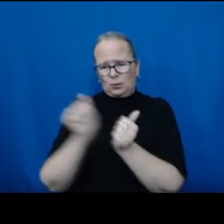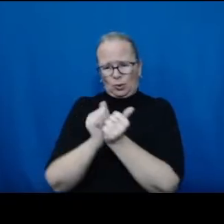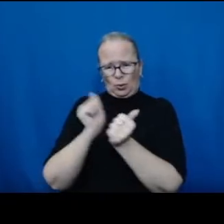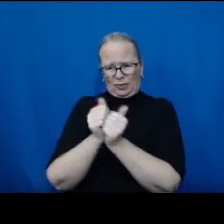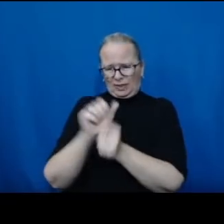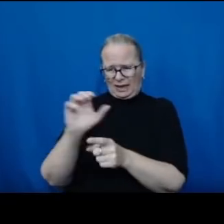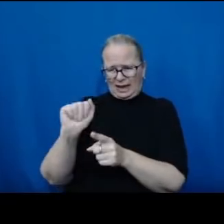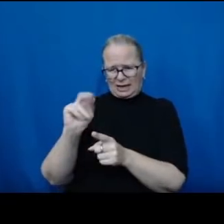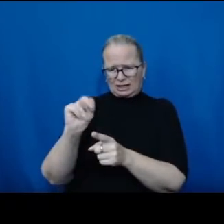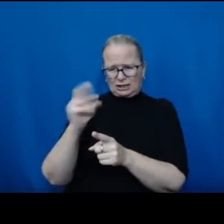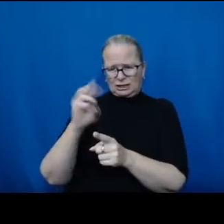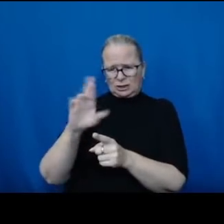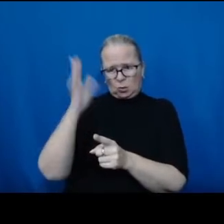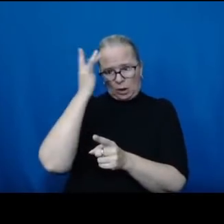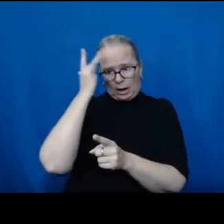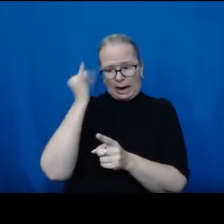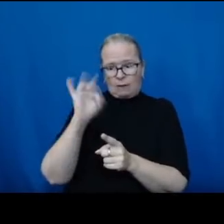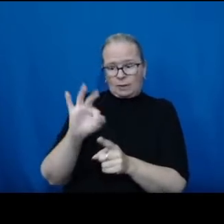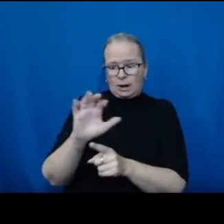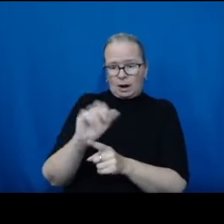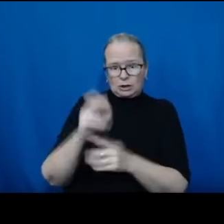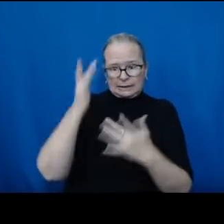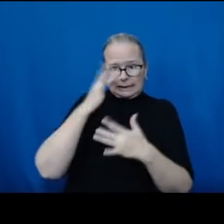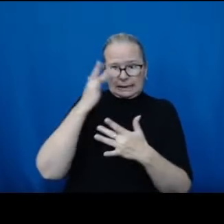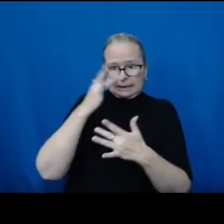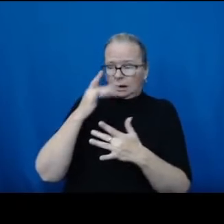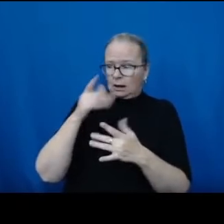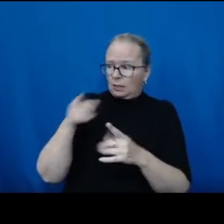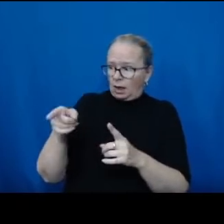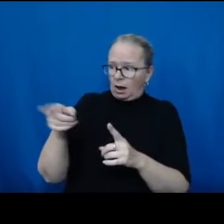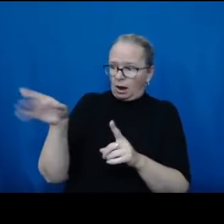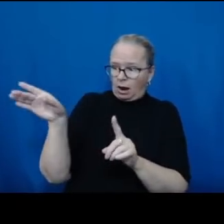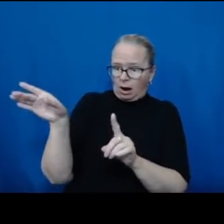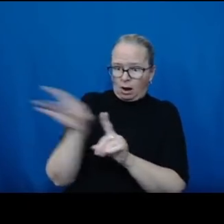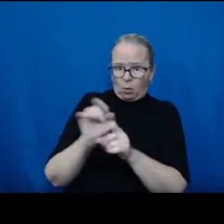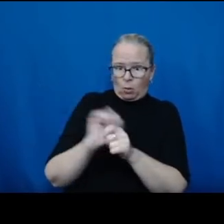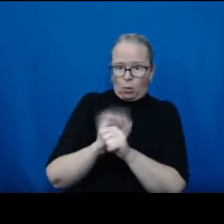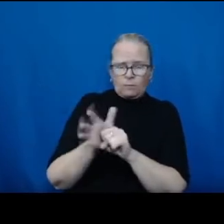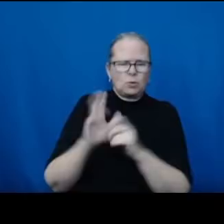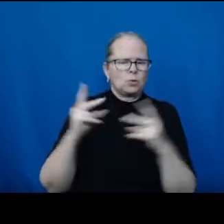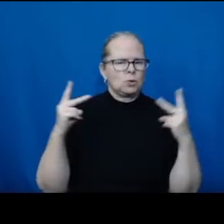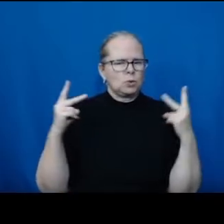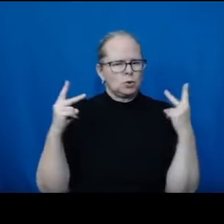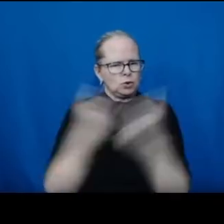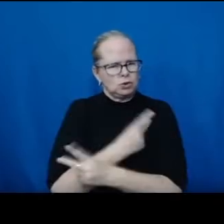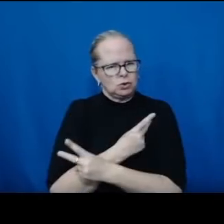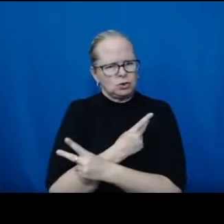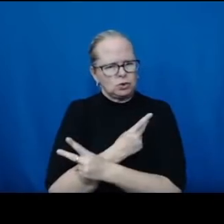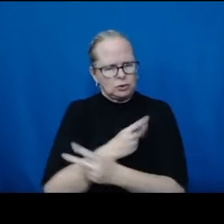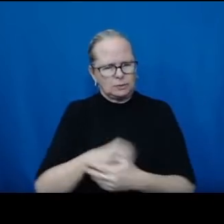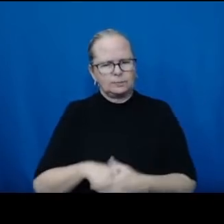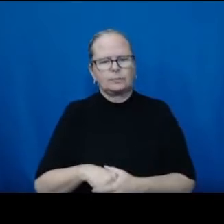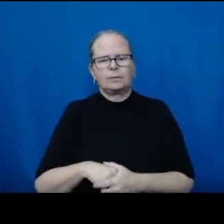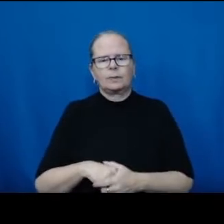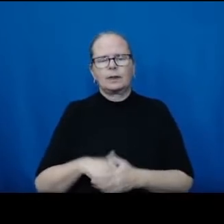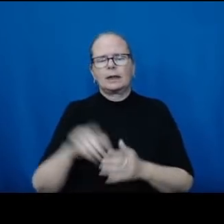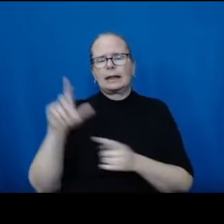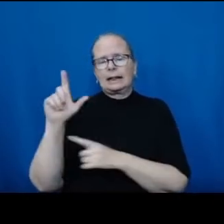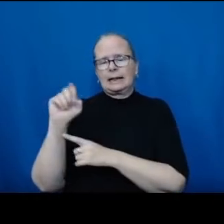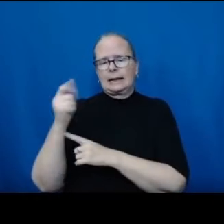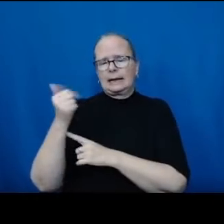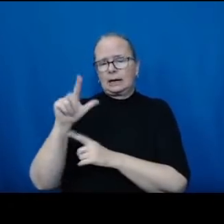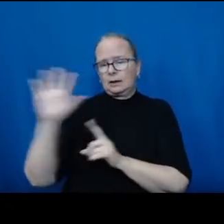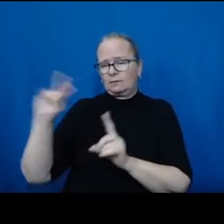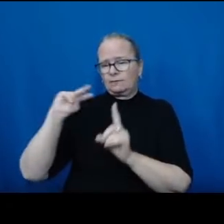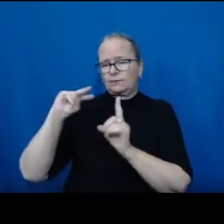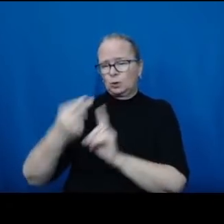from a legal standpoint, I've spoken with the Canadian Nurses Protective Society about the legal aspects of mandatory vaccination for healthcare workers, and